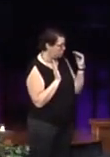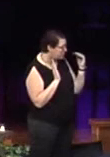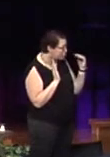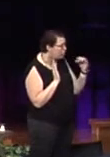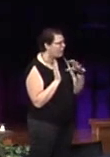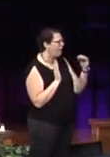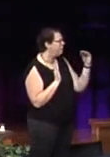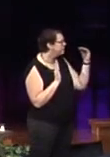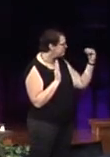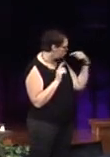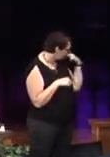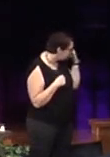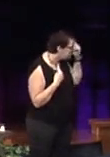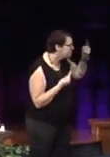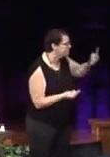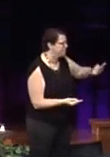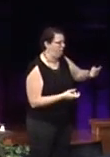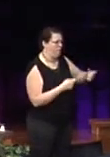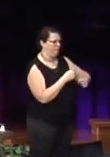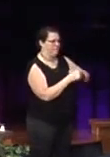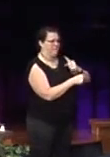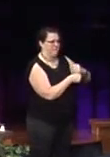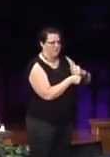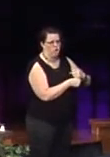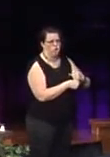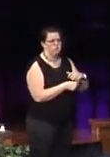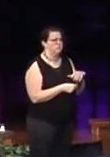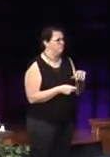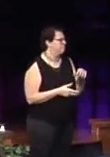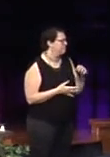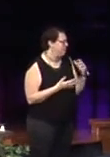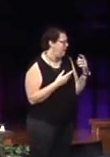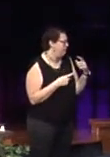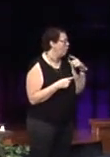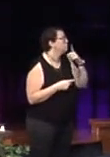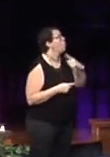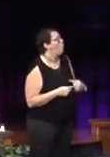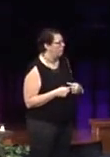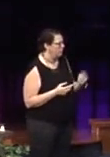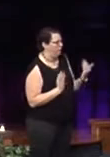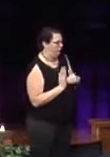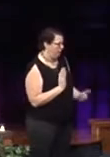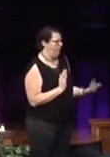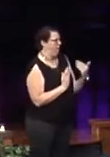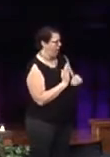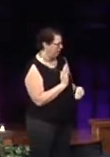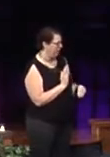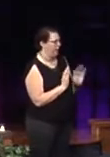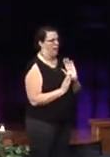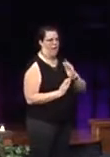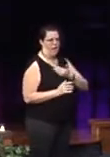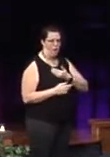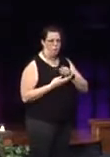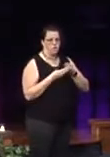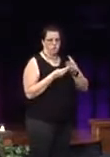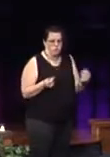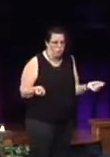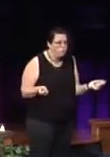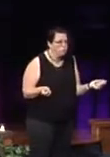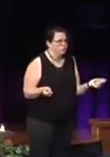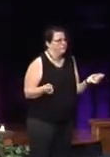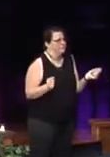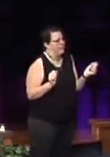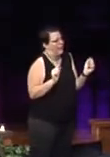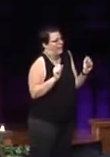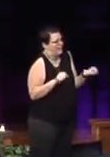teachings throughout the ages, and mystics throughout the ages have told us time and time again that our solutions can